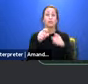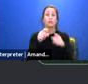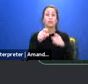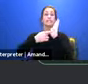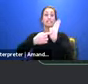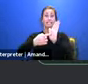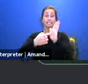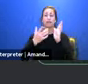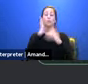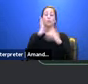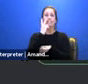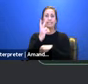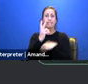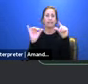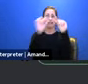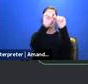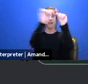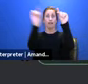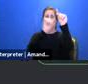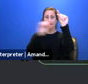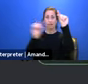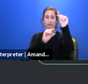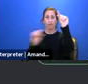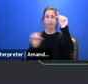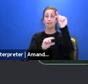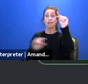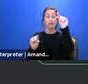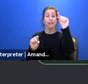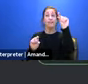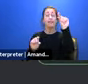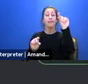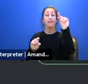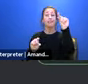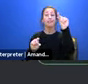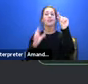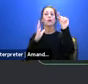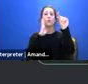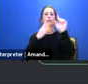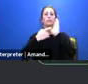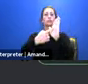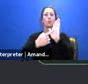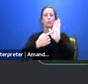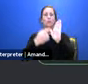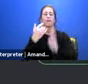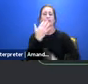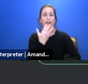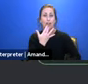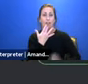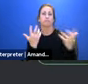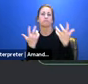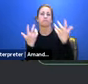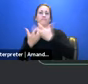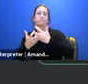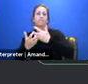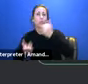representative inside of each one of these timeline lines for you to see where exactly each one of these bond projects, construction projects